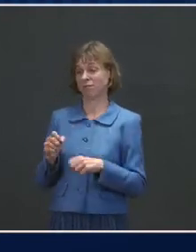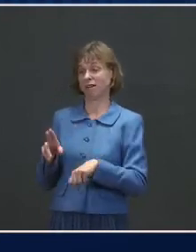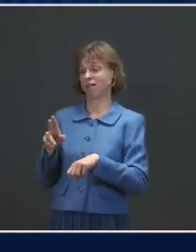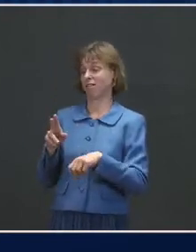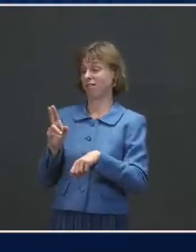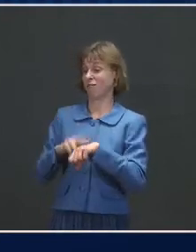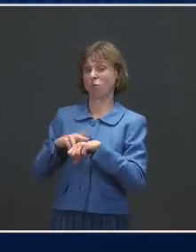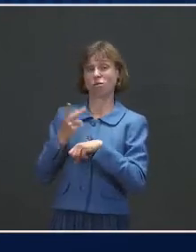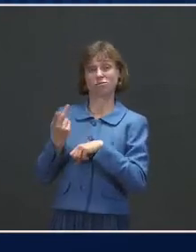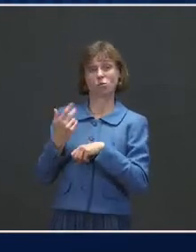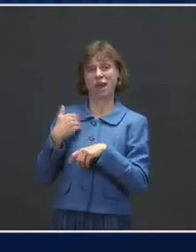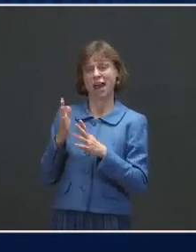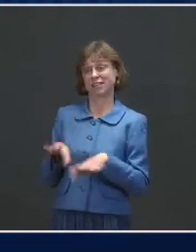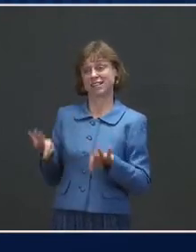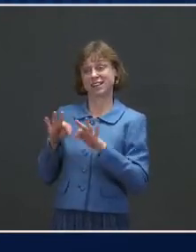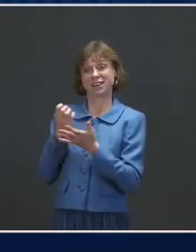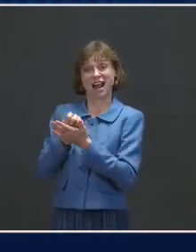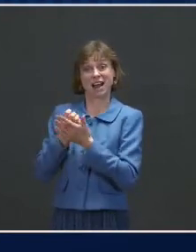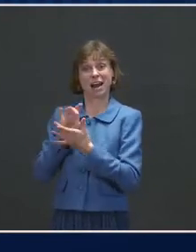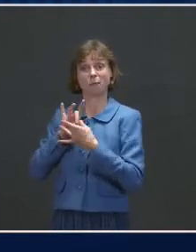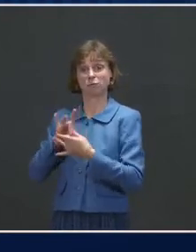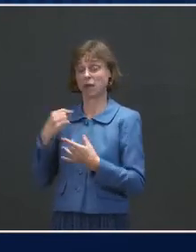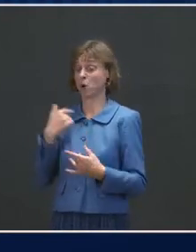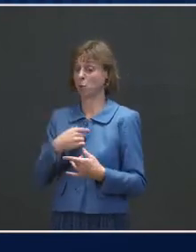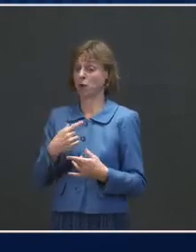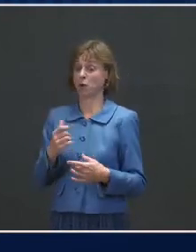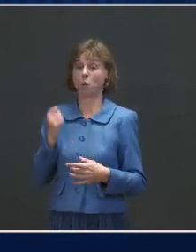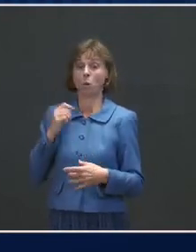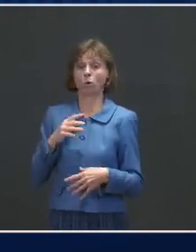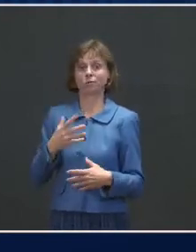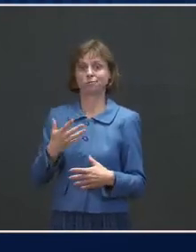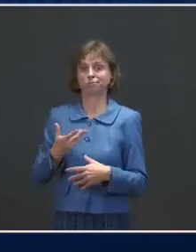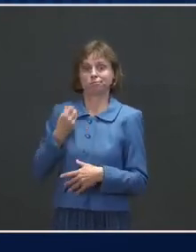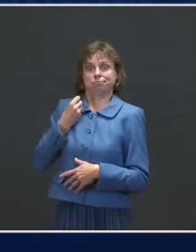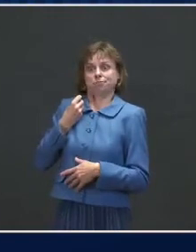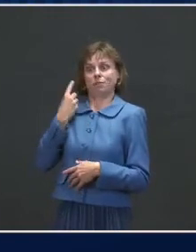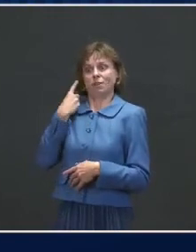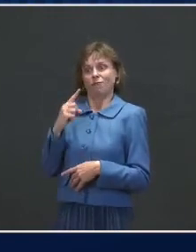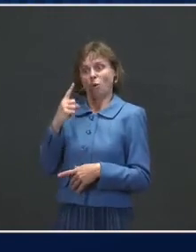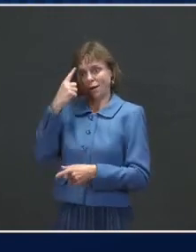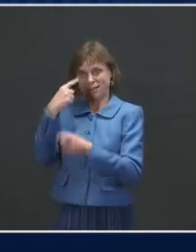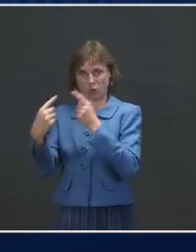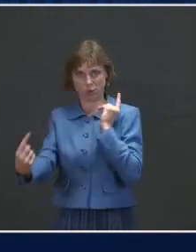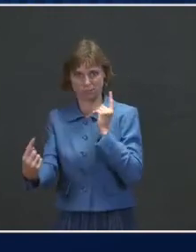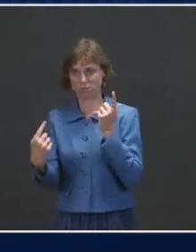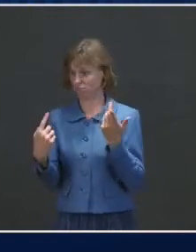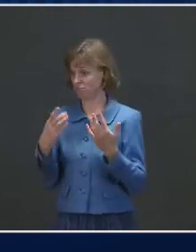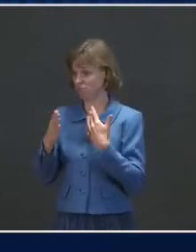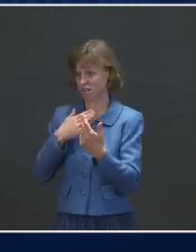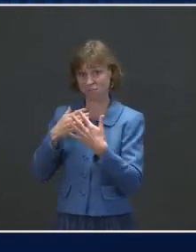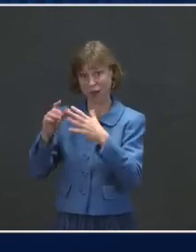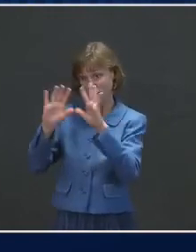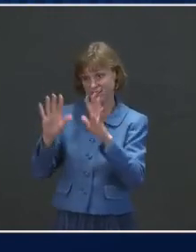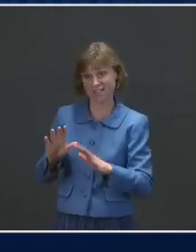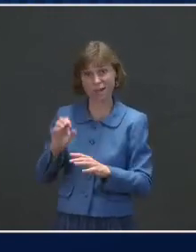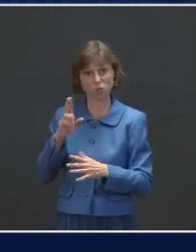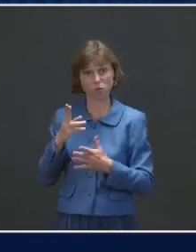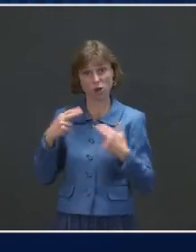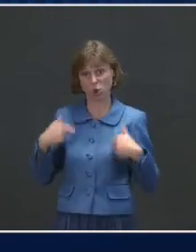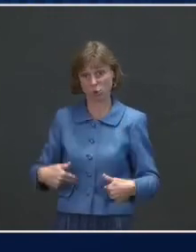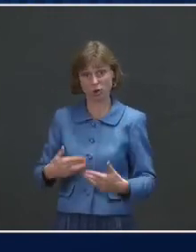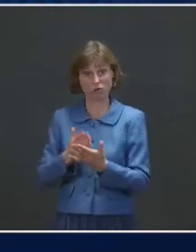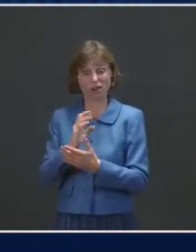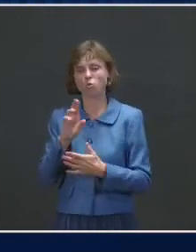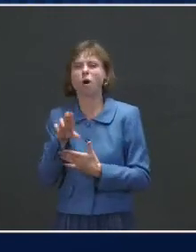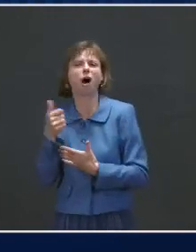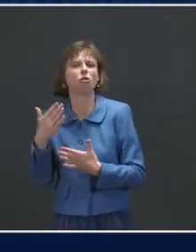will not hold back on areas where we disagree, whether it's climate or human rights or otherwise. And so that will